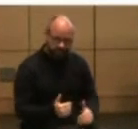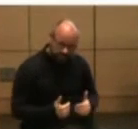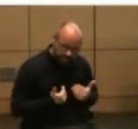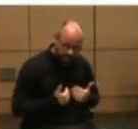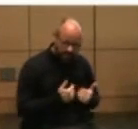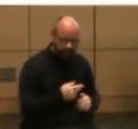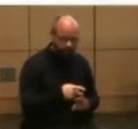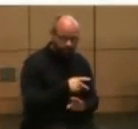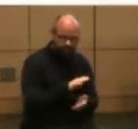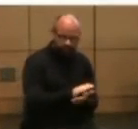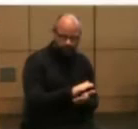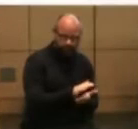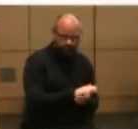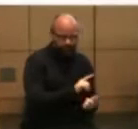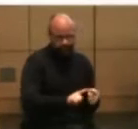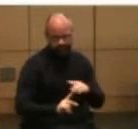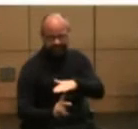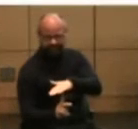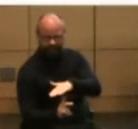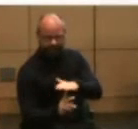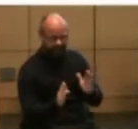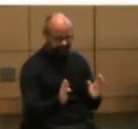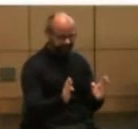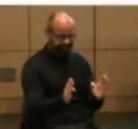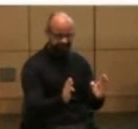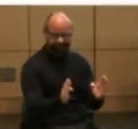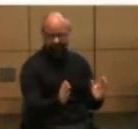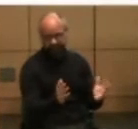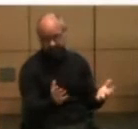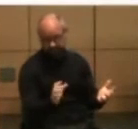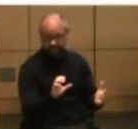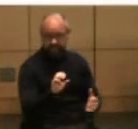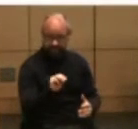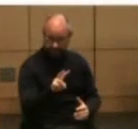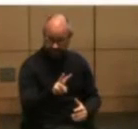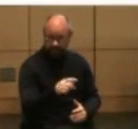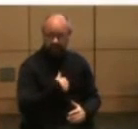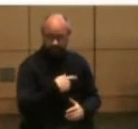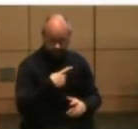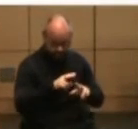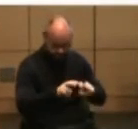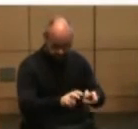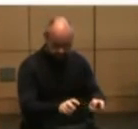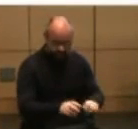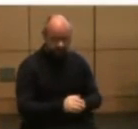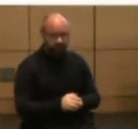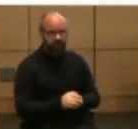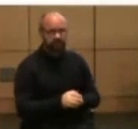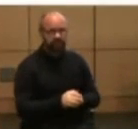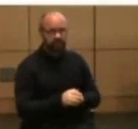to maybe kindergarten or first grade, again, CMV, I'm going to look for immunoglobulins